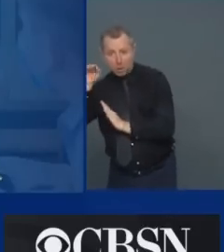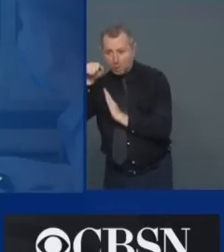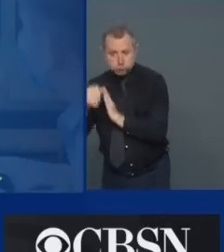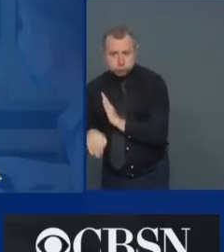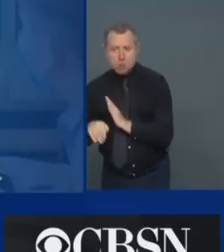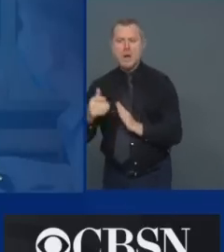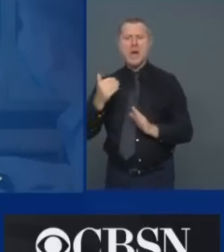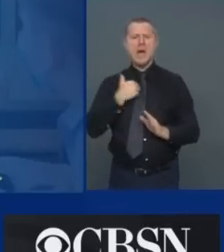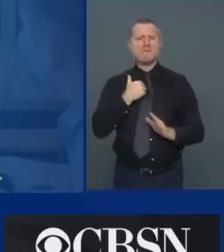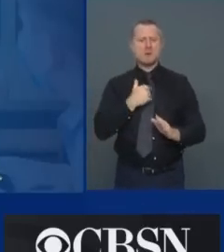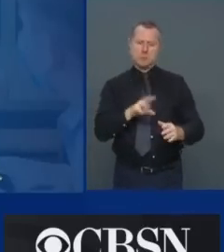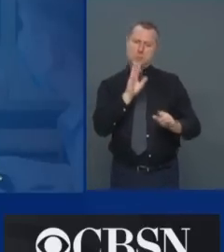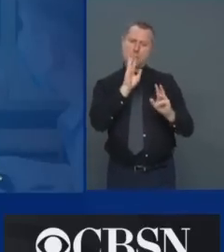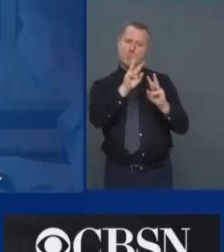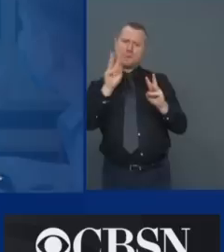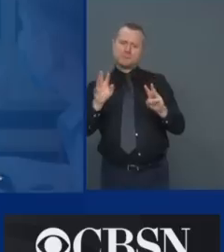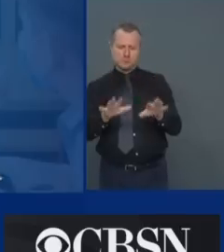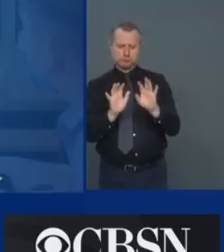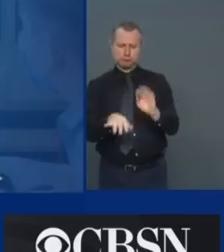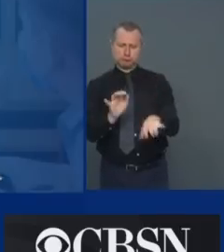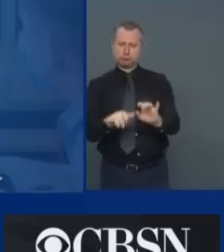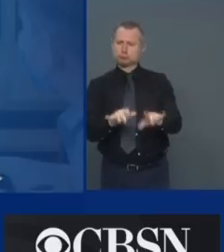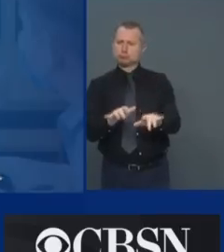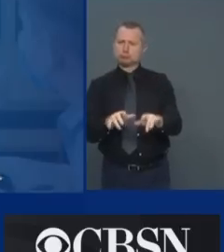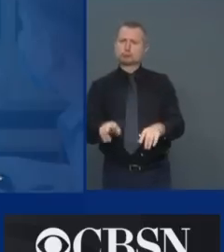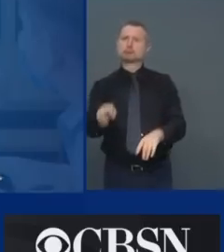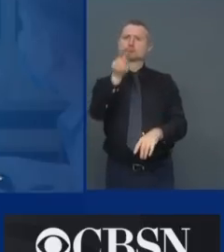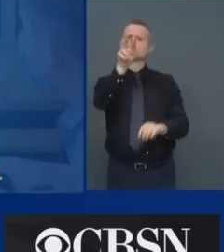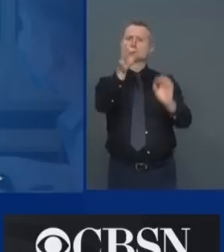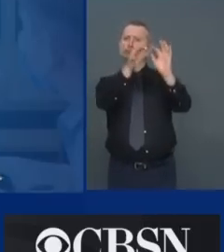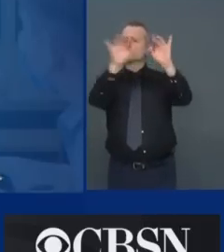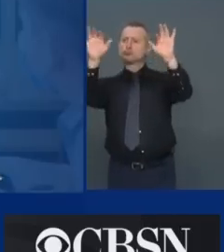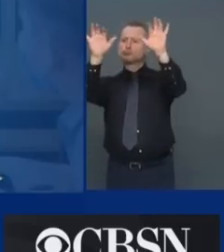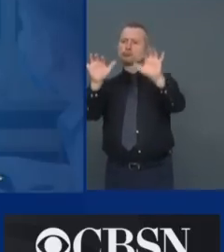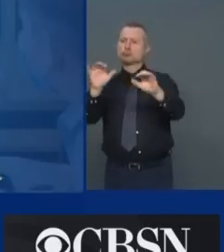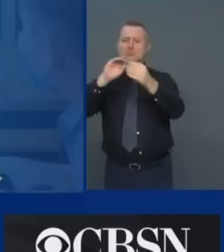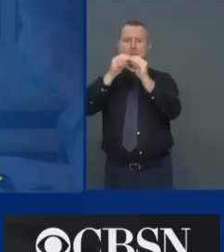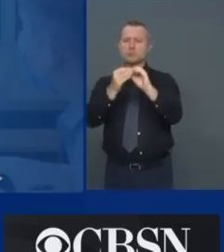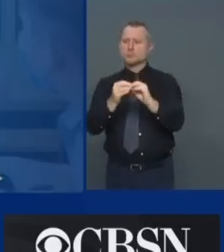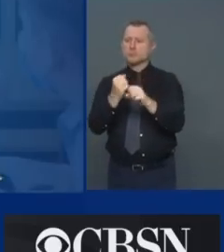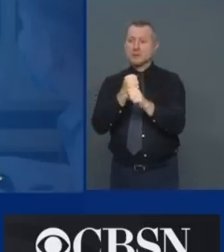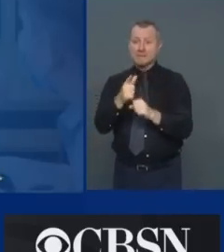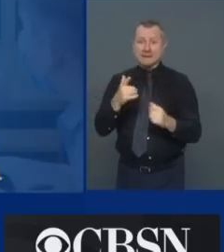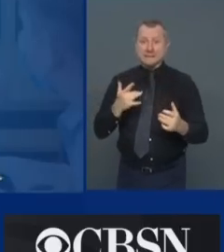website and you can find out. And if there's a cause for concern, be concerned.